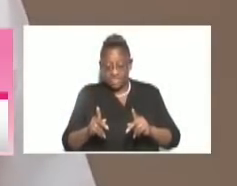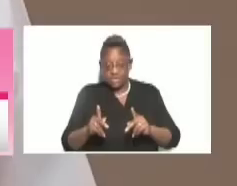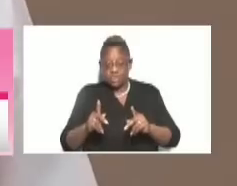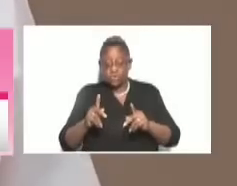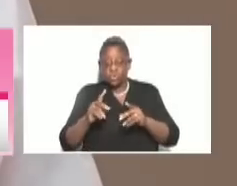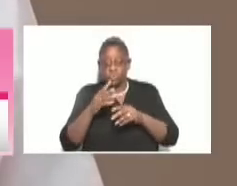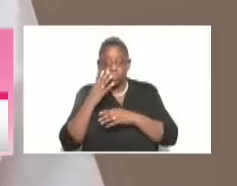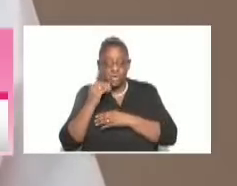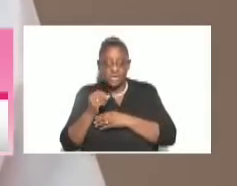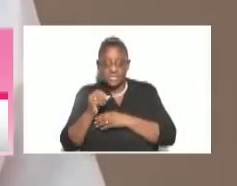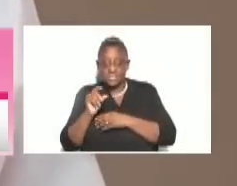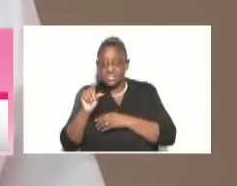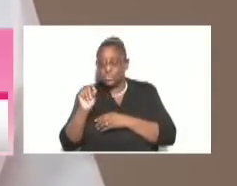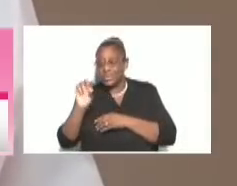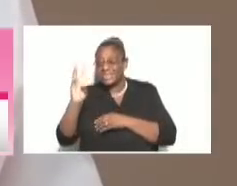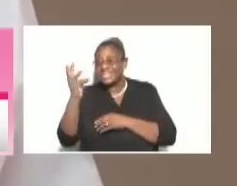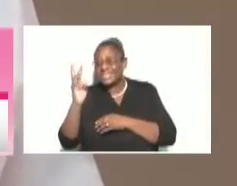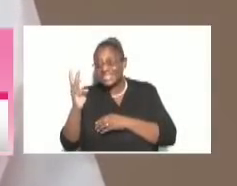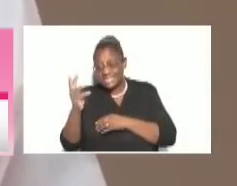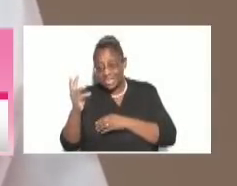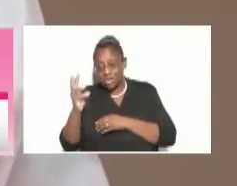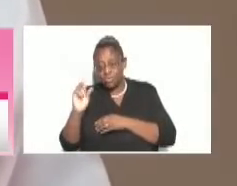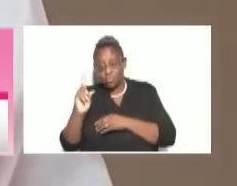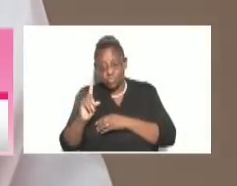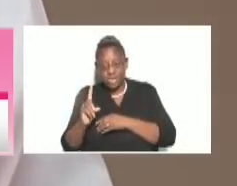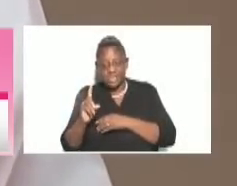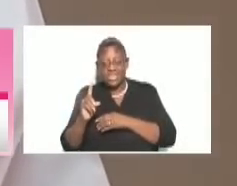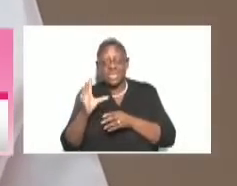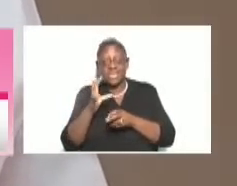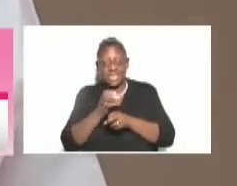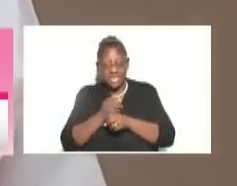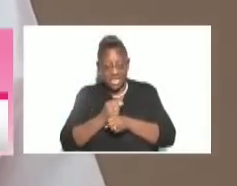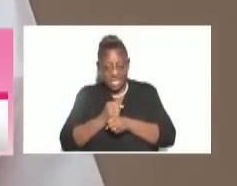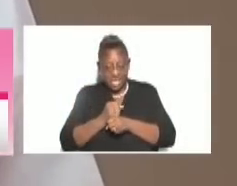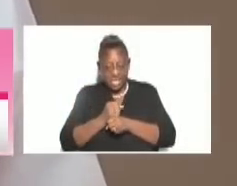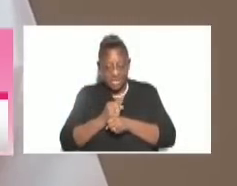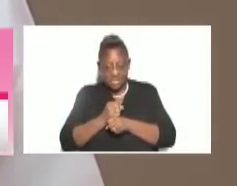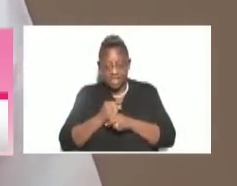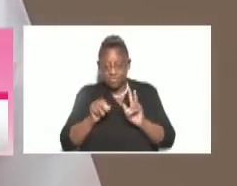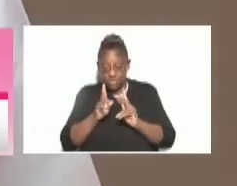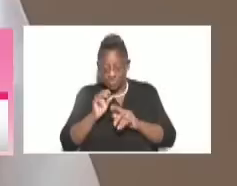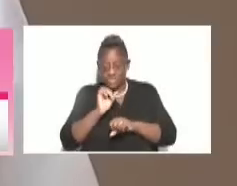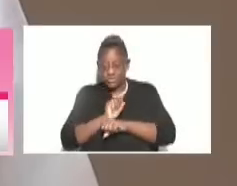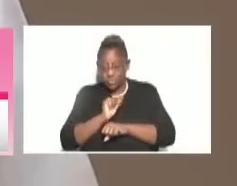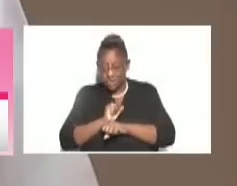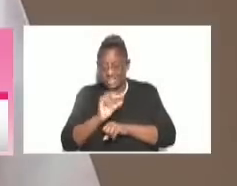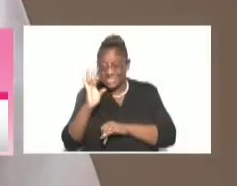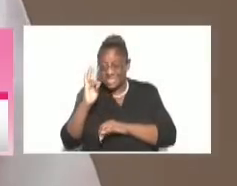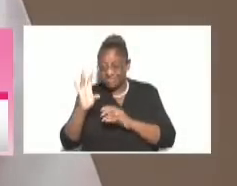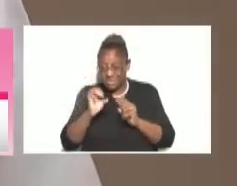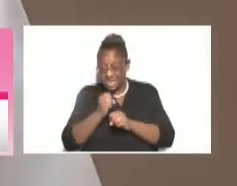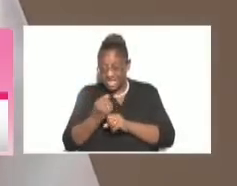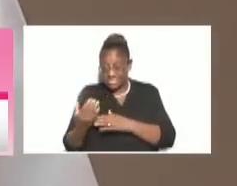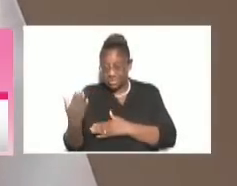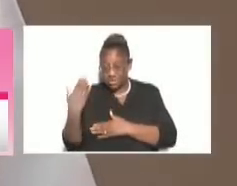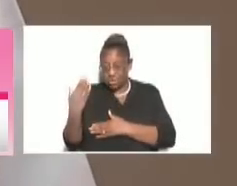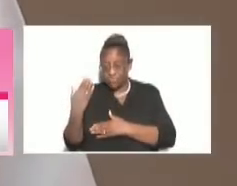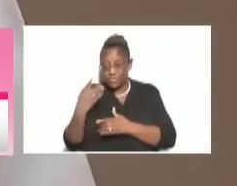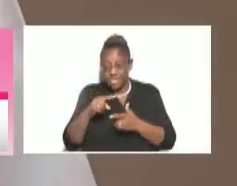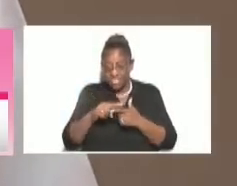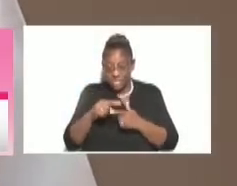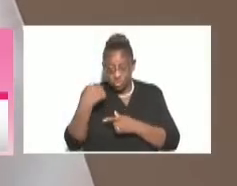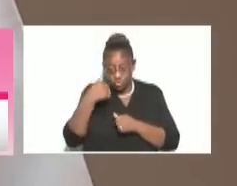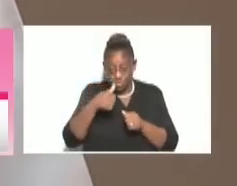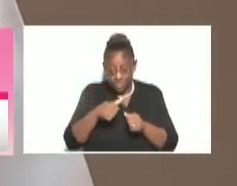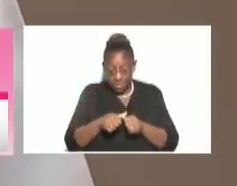year 2016. That's some 7 years ago. And since then, you would recall